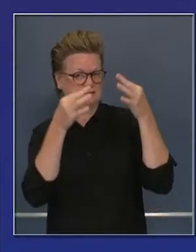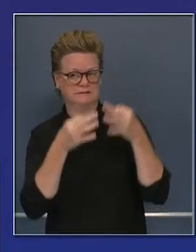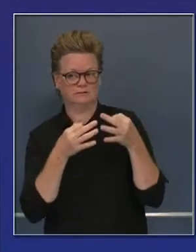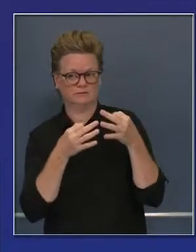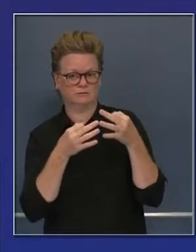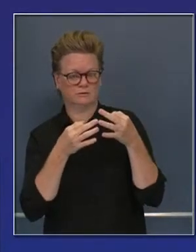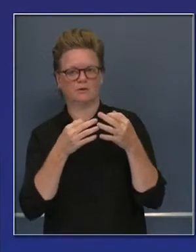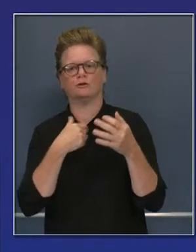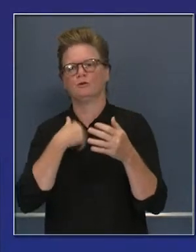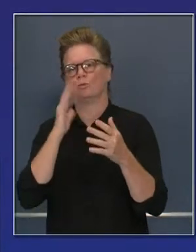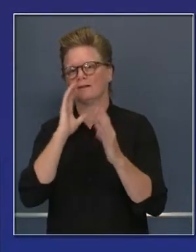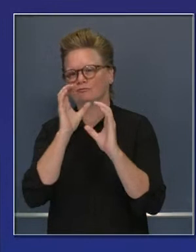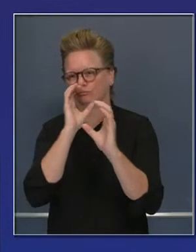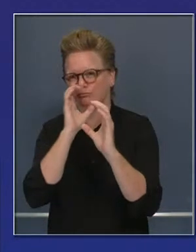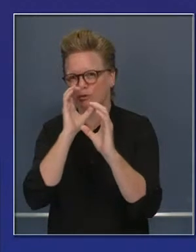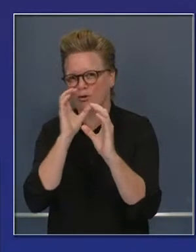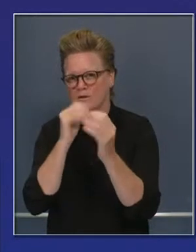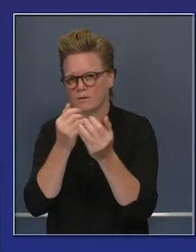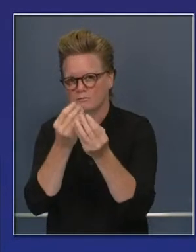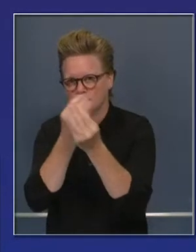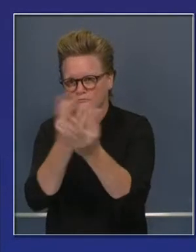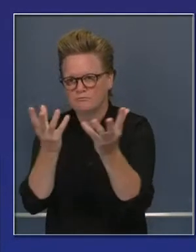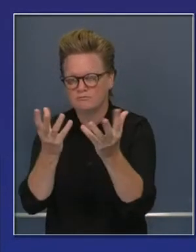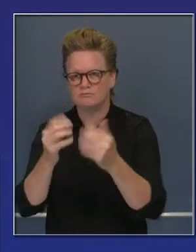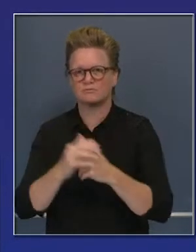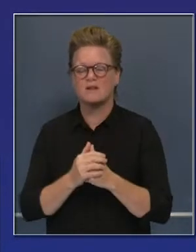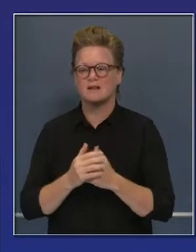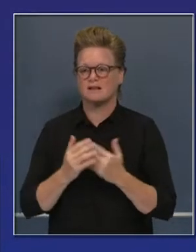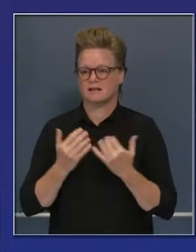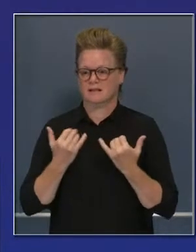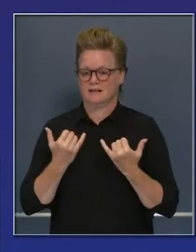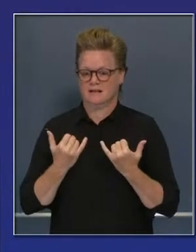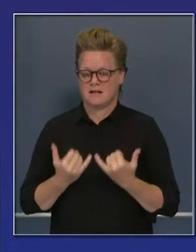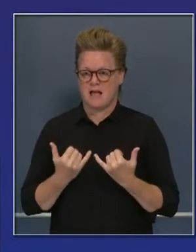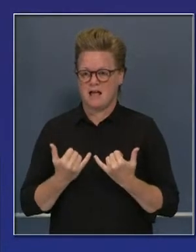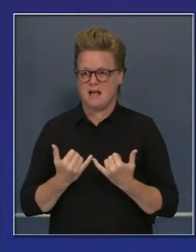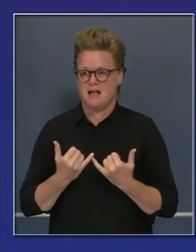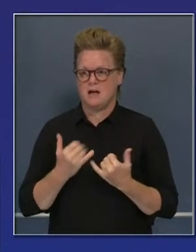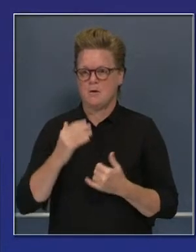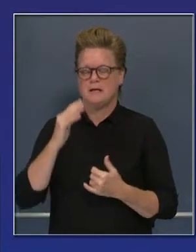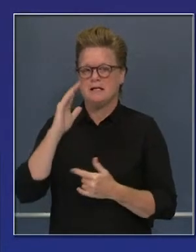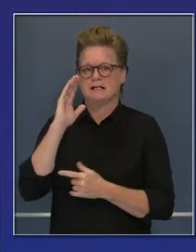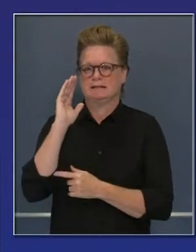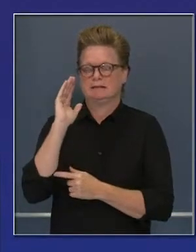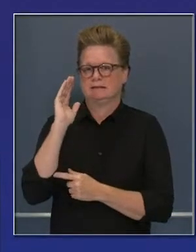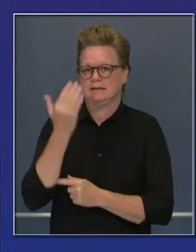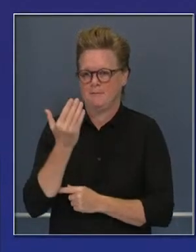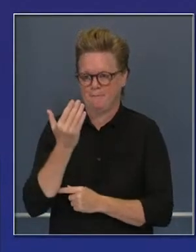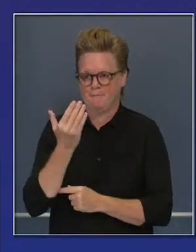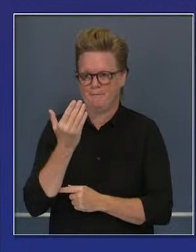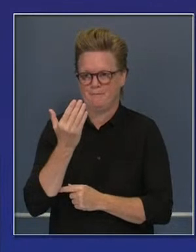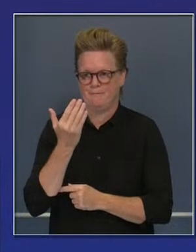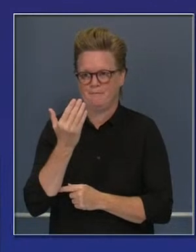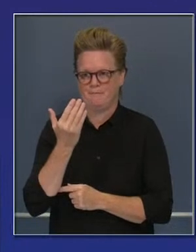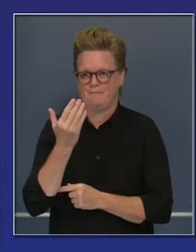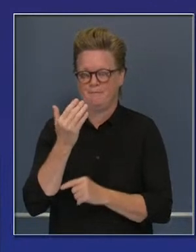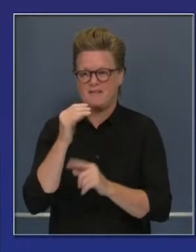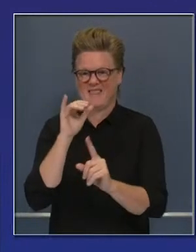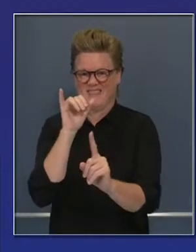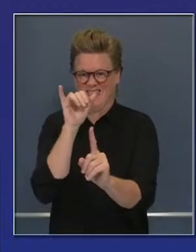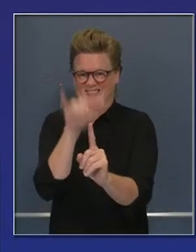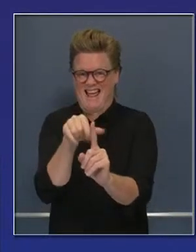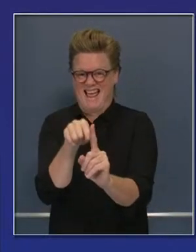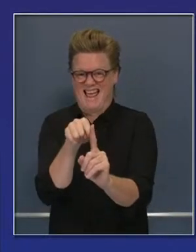information public. But it appears to be at this moment, and I say appears to be at this moment, an example of